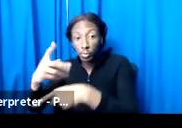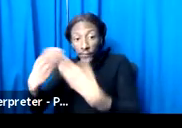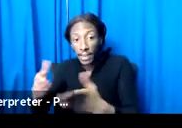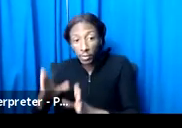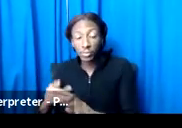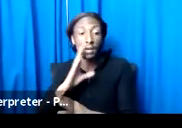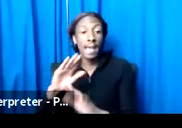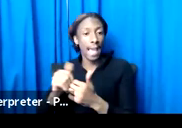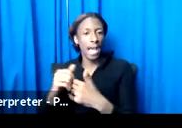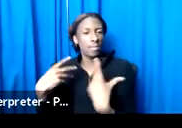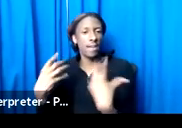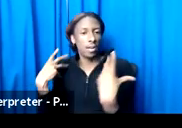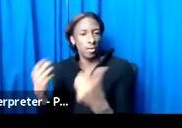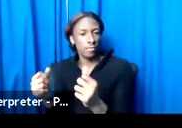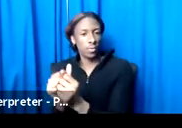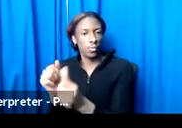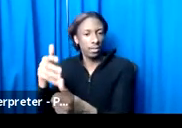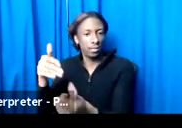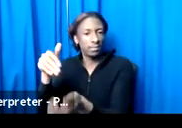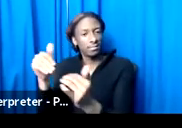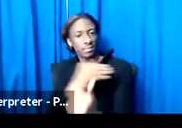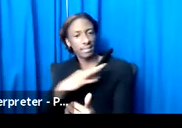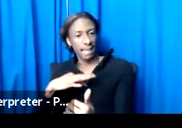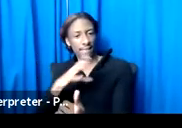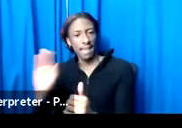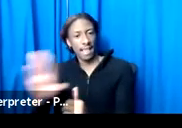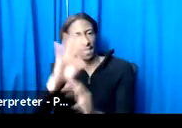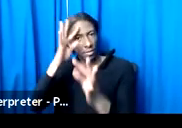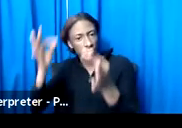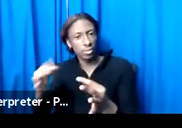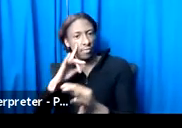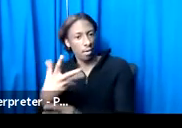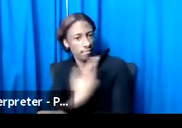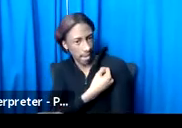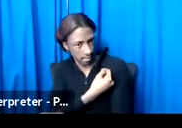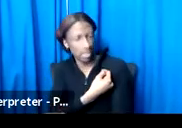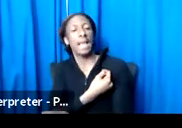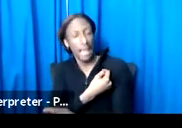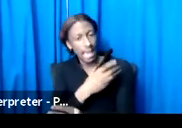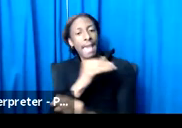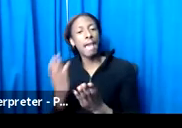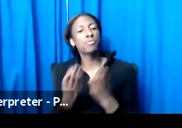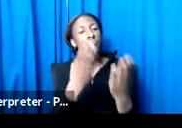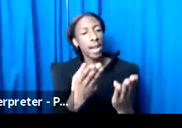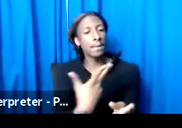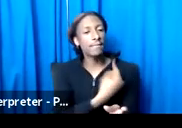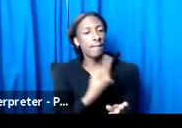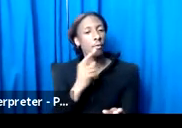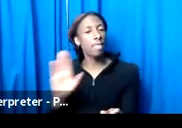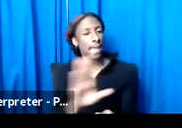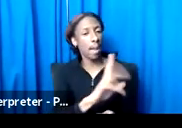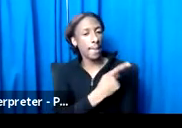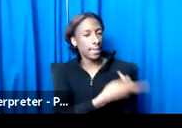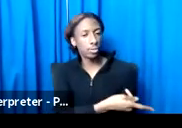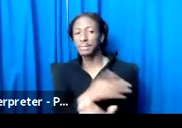promoting confidence among healthcare personnel in their decisions to get vaccinated and to recommend vaccination to their patients, regardless